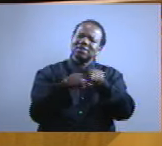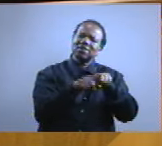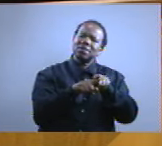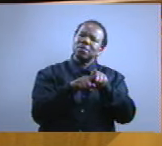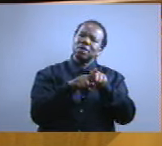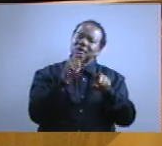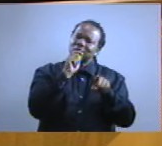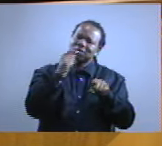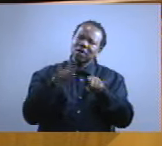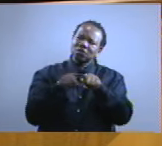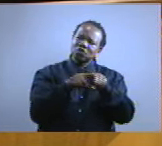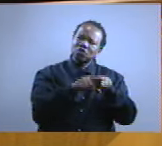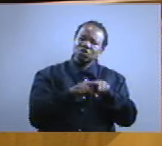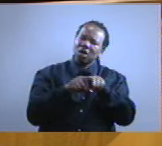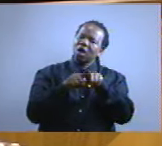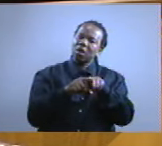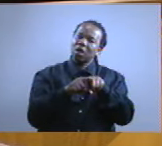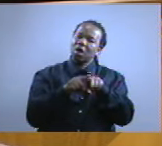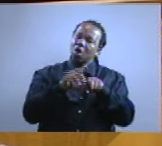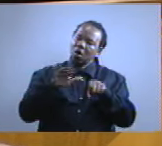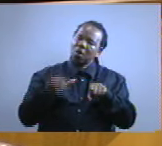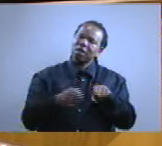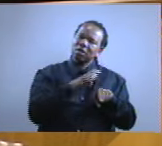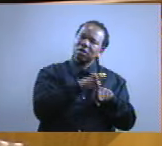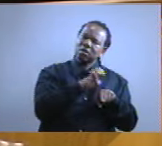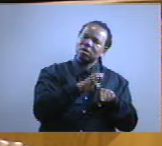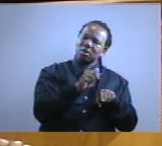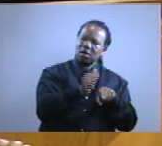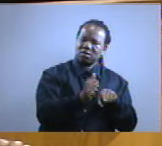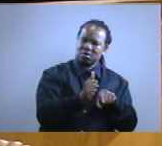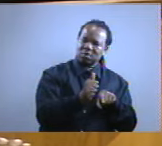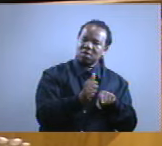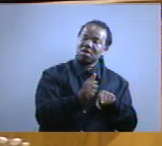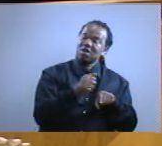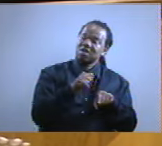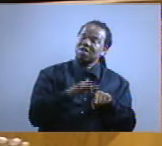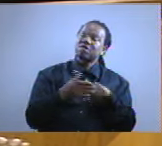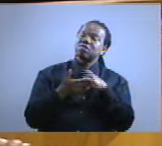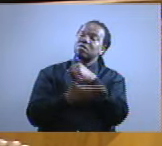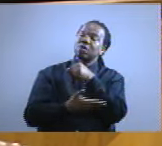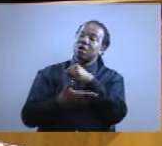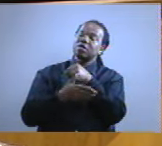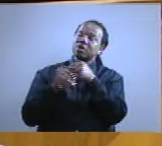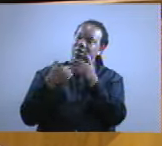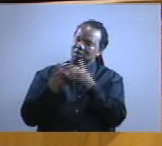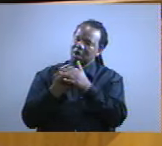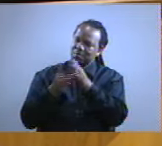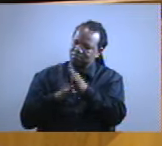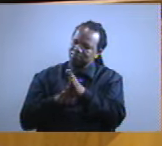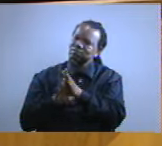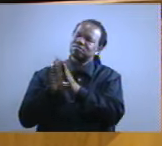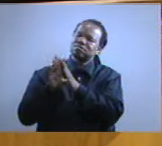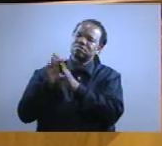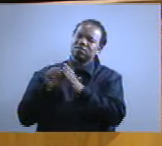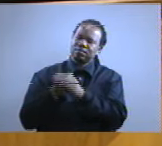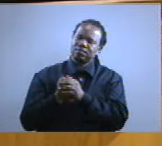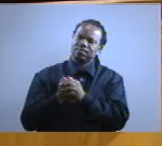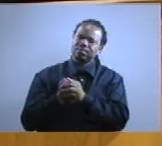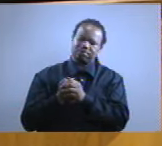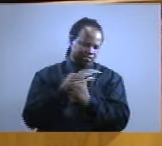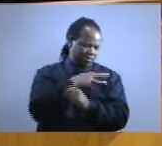trust with regard to employment equity if this country is to show significant improvement in the next EE report. Employers should be